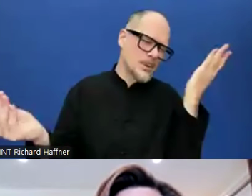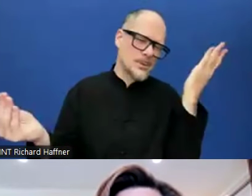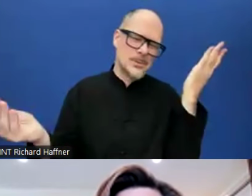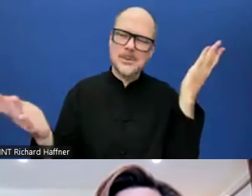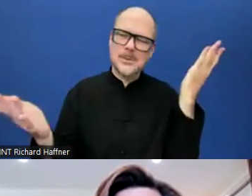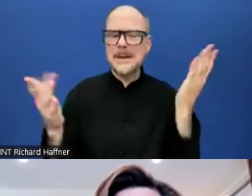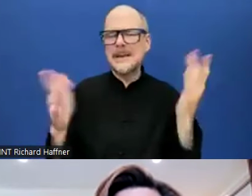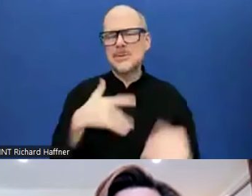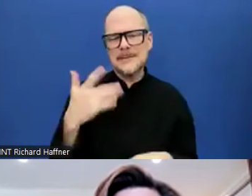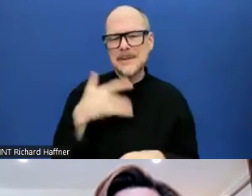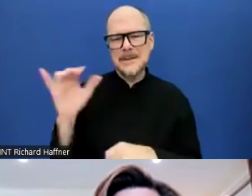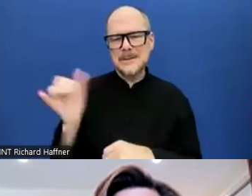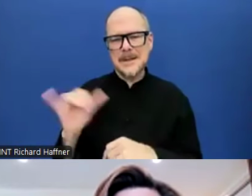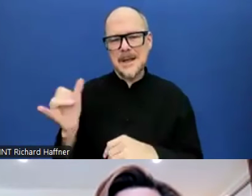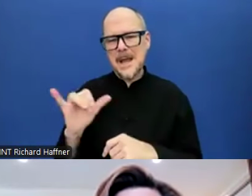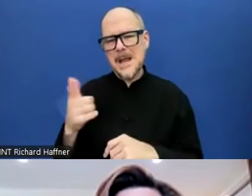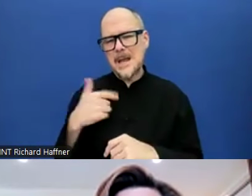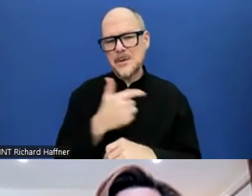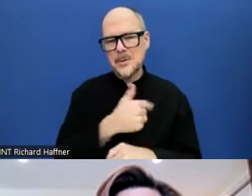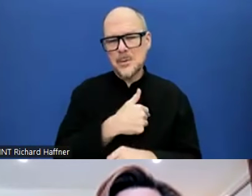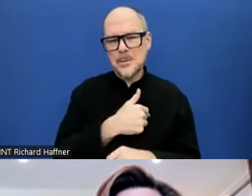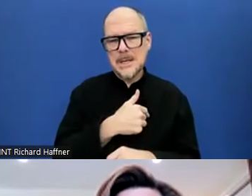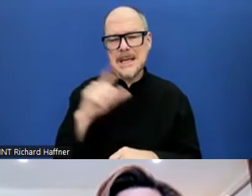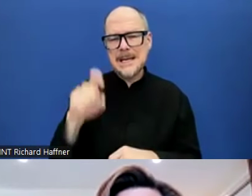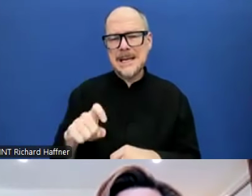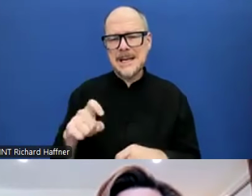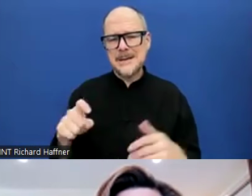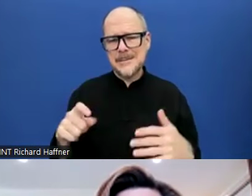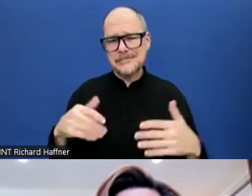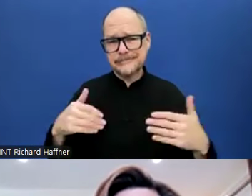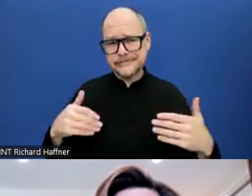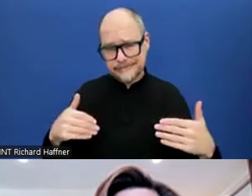just feels like we need to move on it.